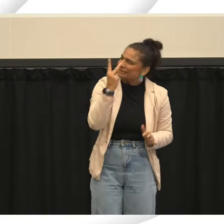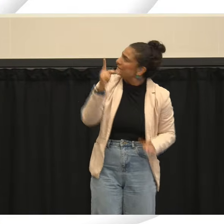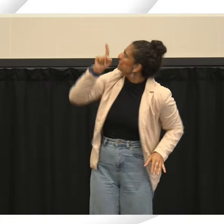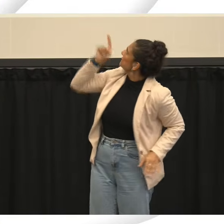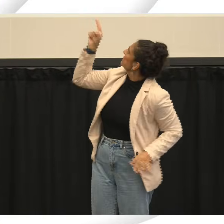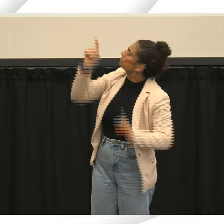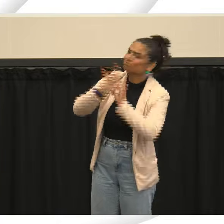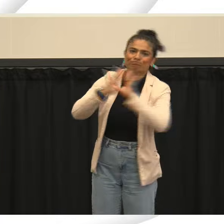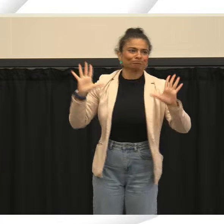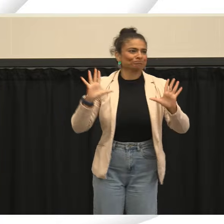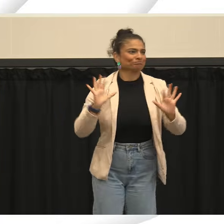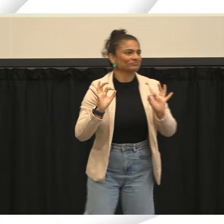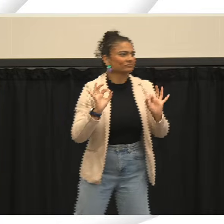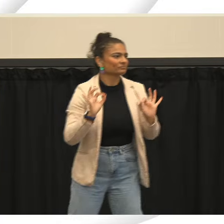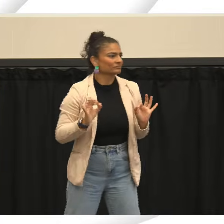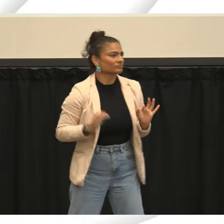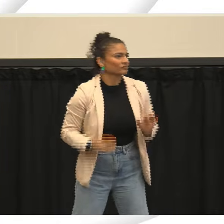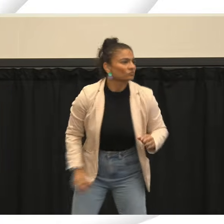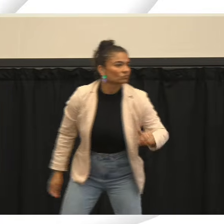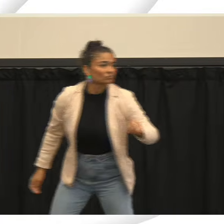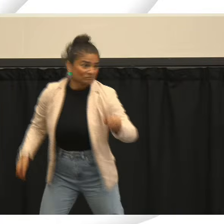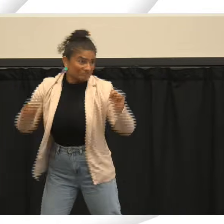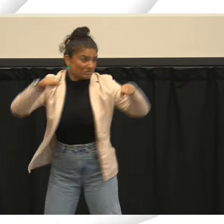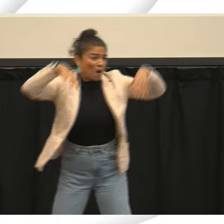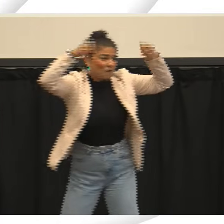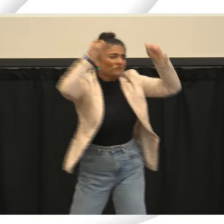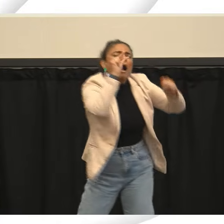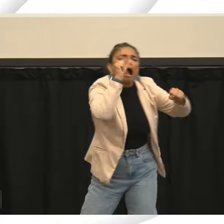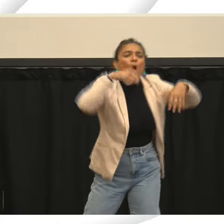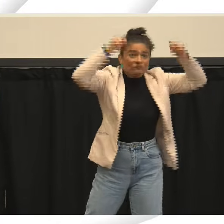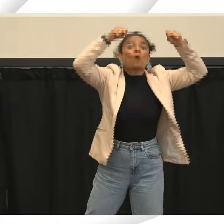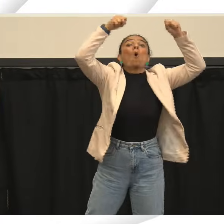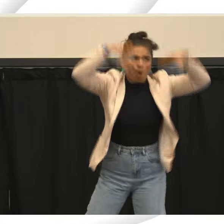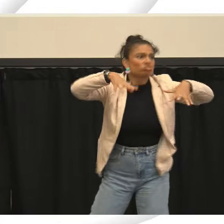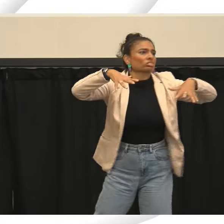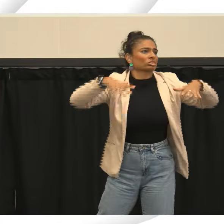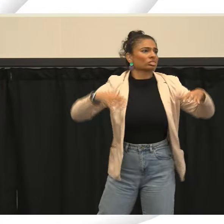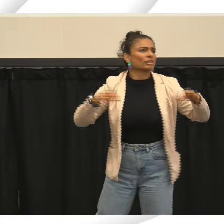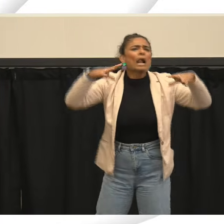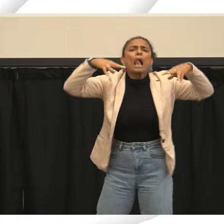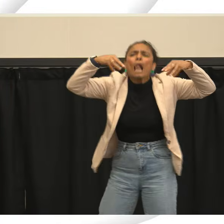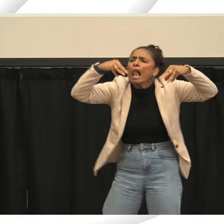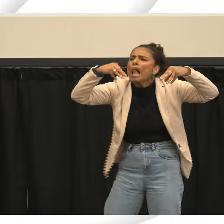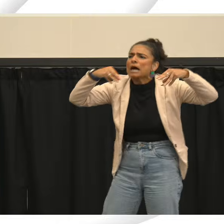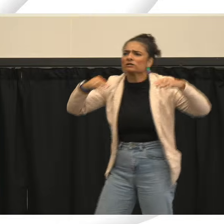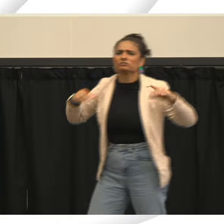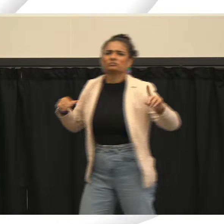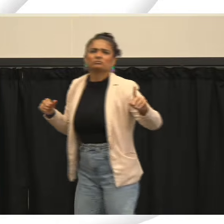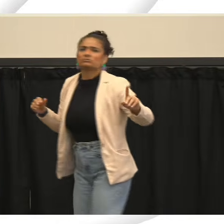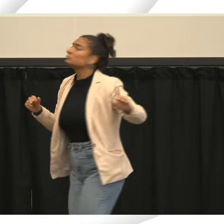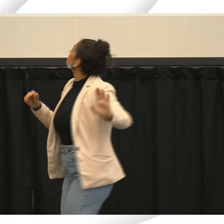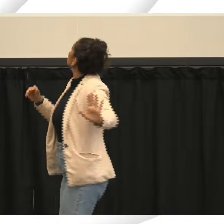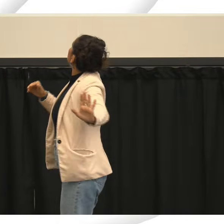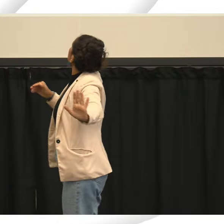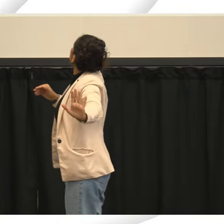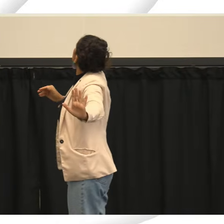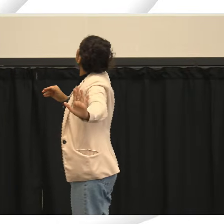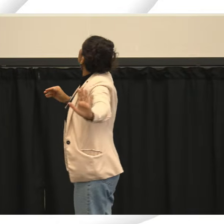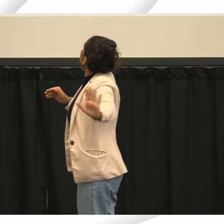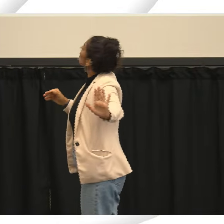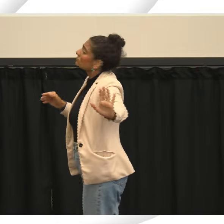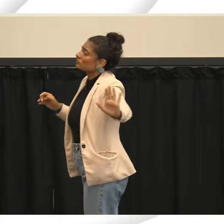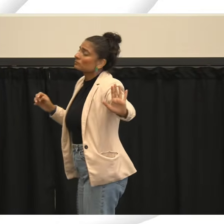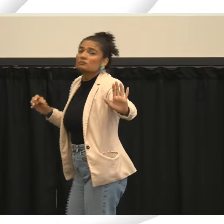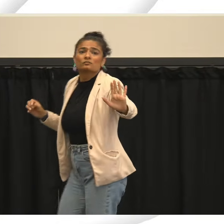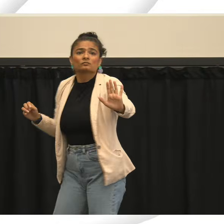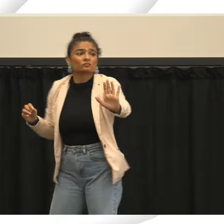of light shining on the screen. Could we have a momentary light dimming just for now while we watch the